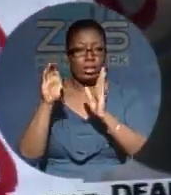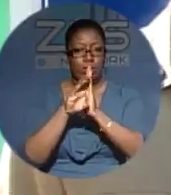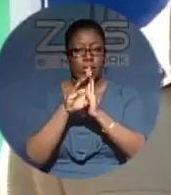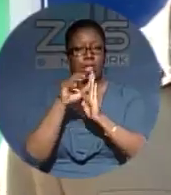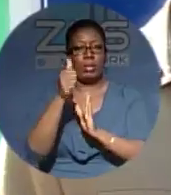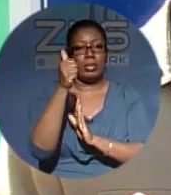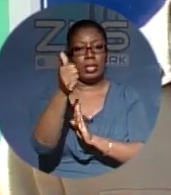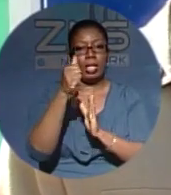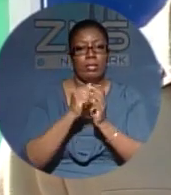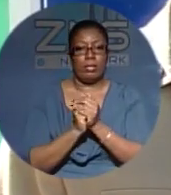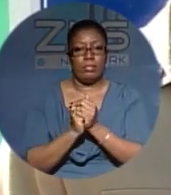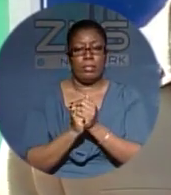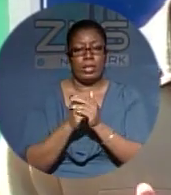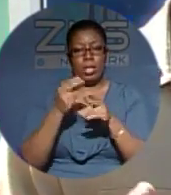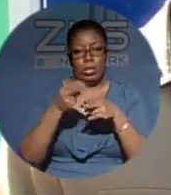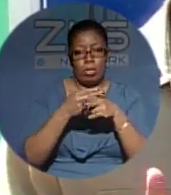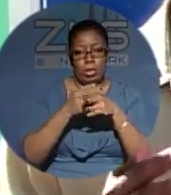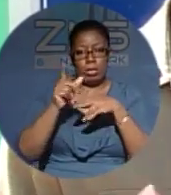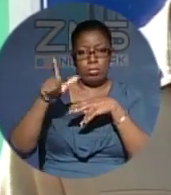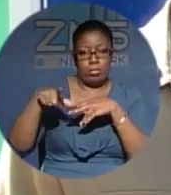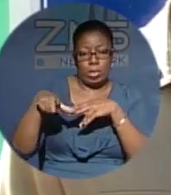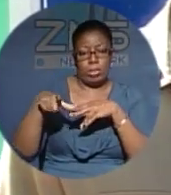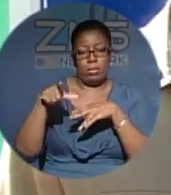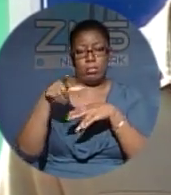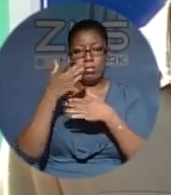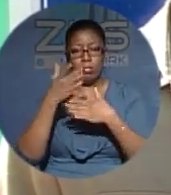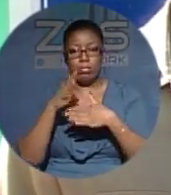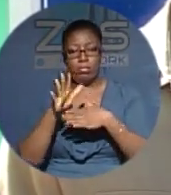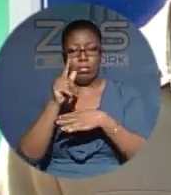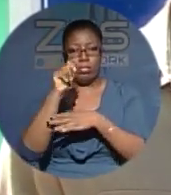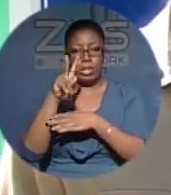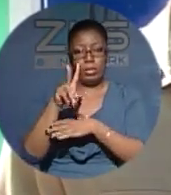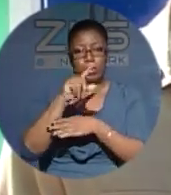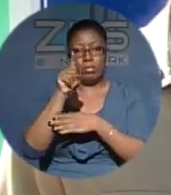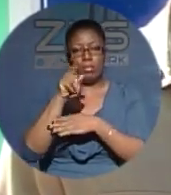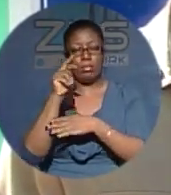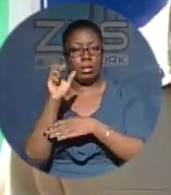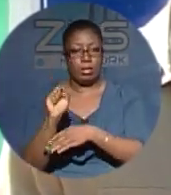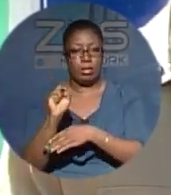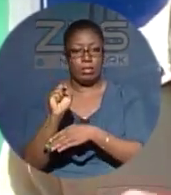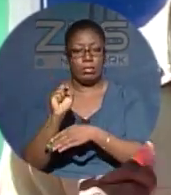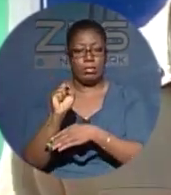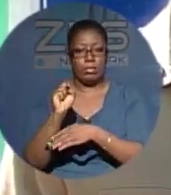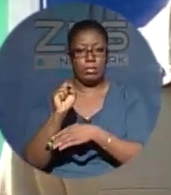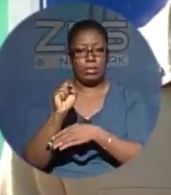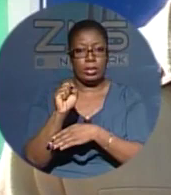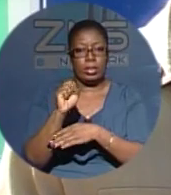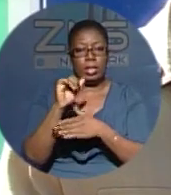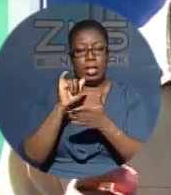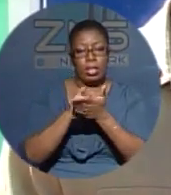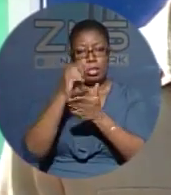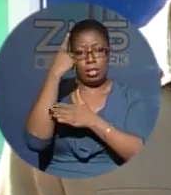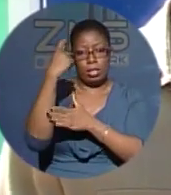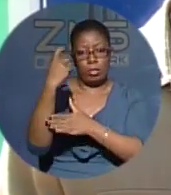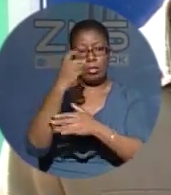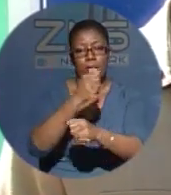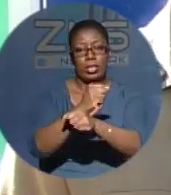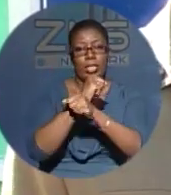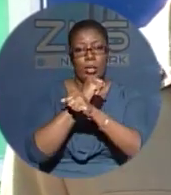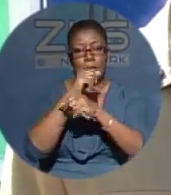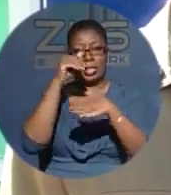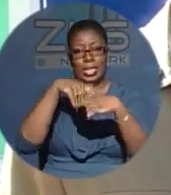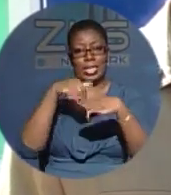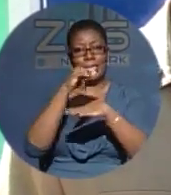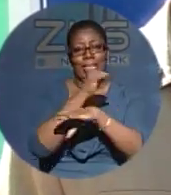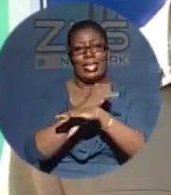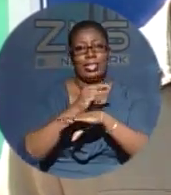News. Shortly after it was aired last night on television, the suspect was captured in